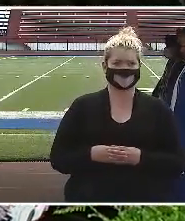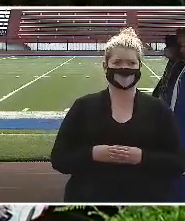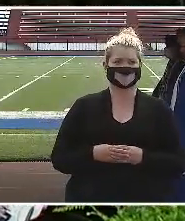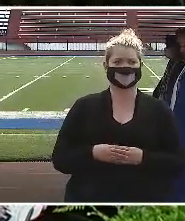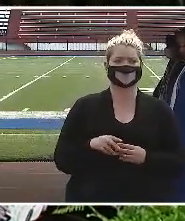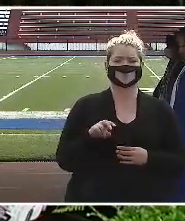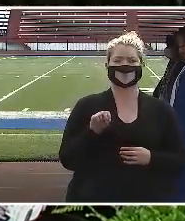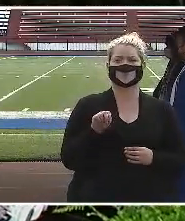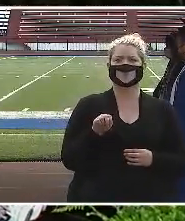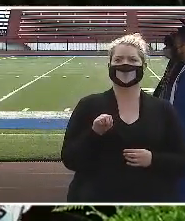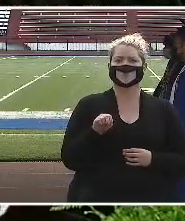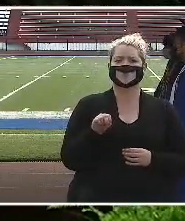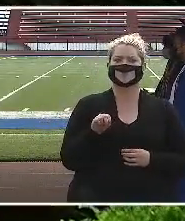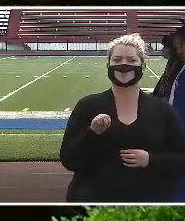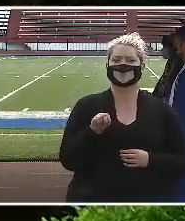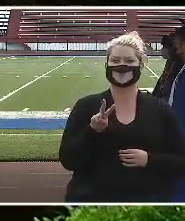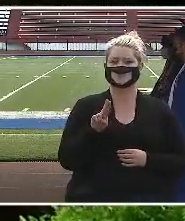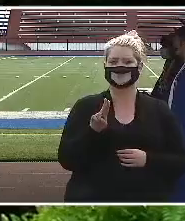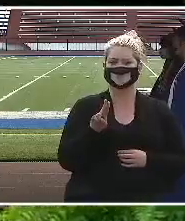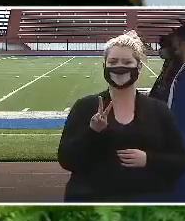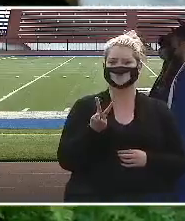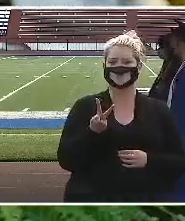Yuvia Maturano.